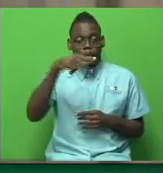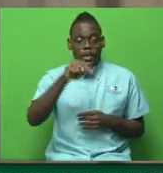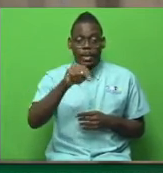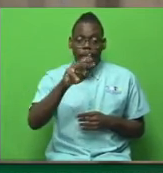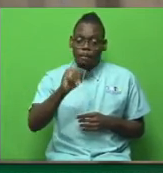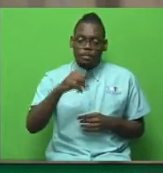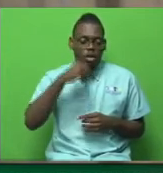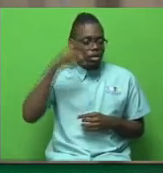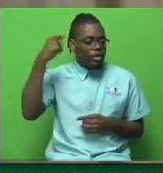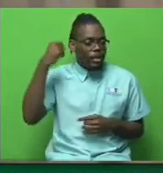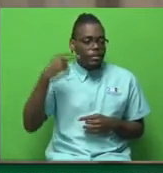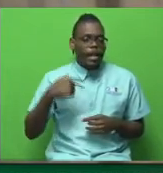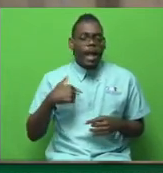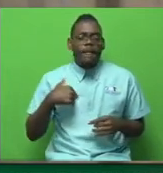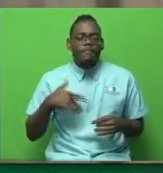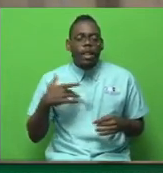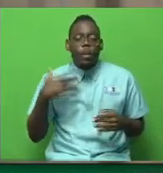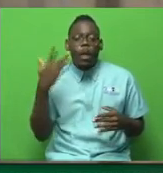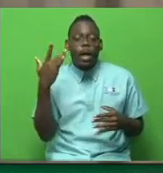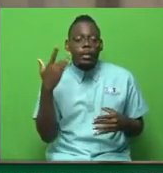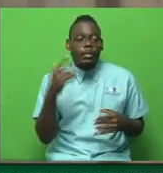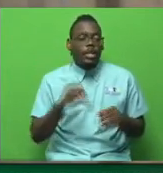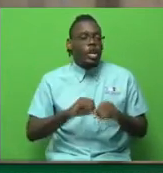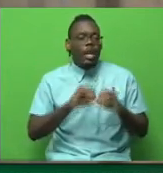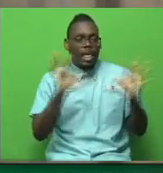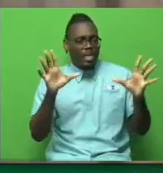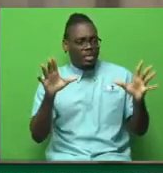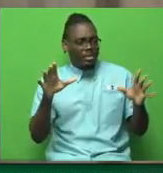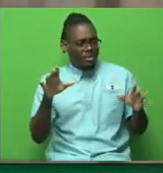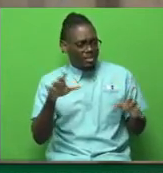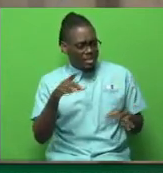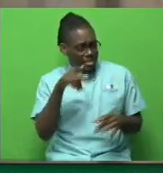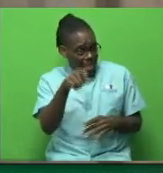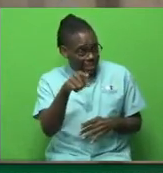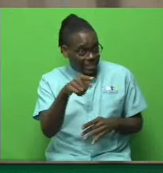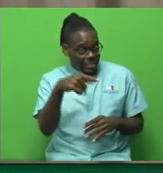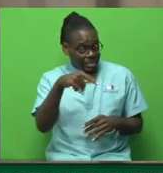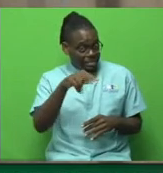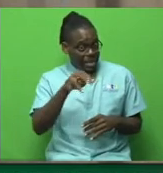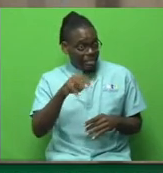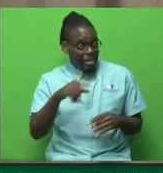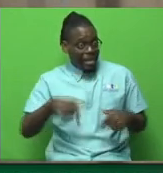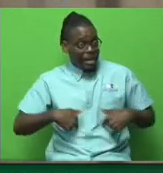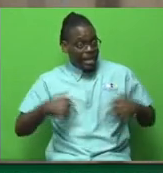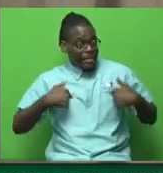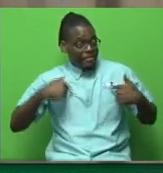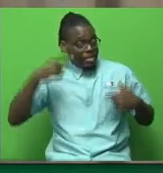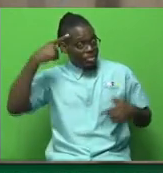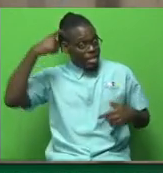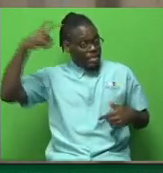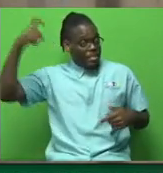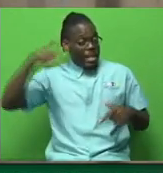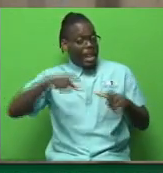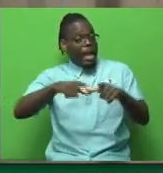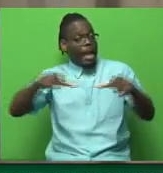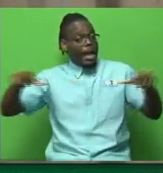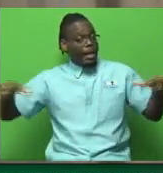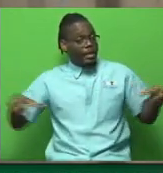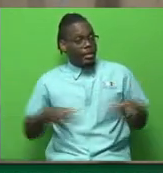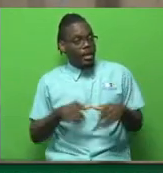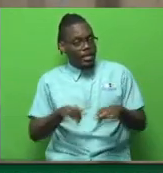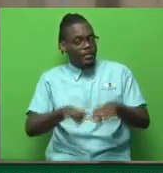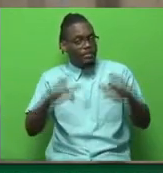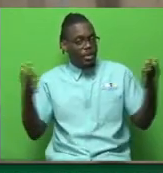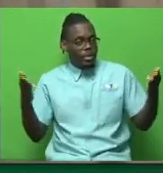clear that they live in a completely different Trinidad and Tobago from the rest of us completely